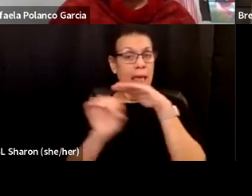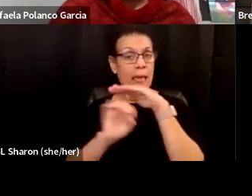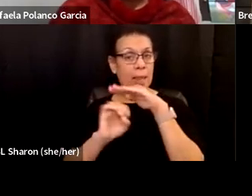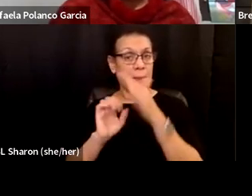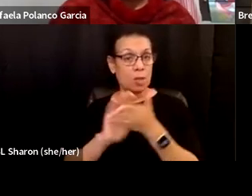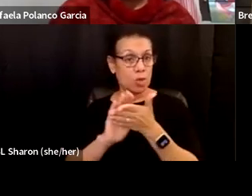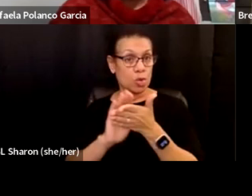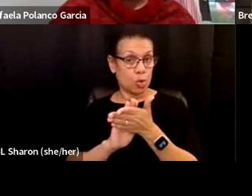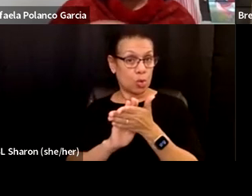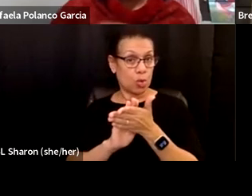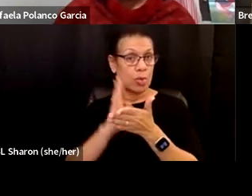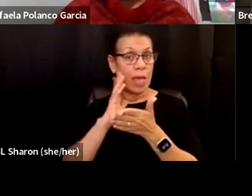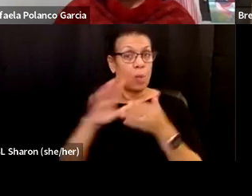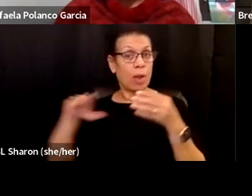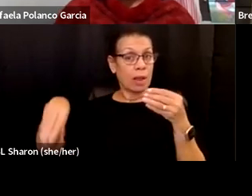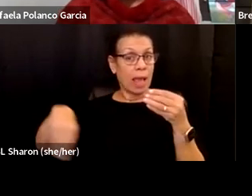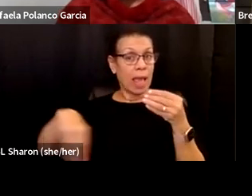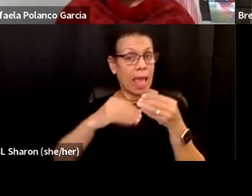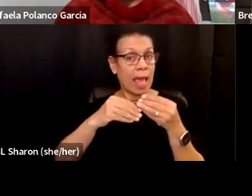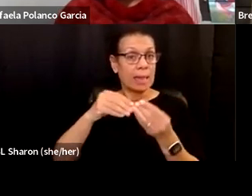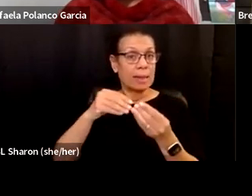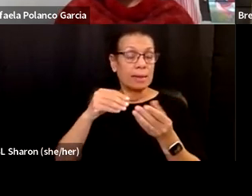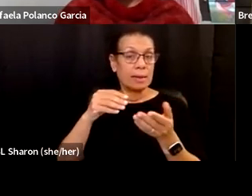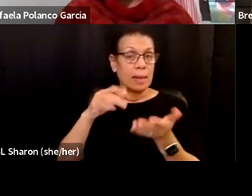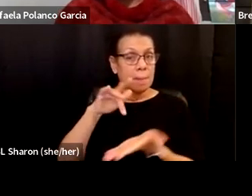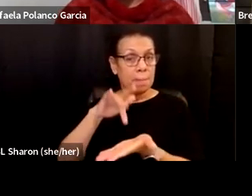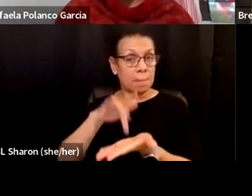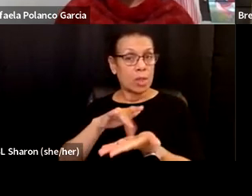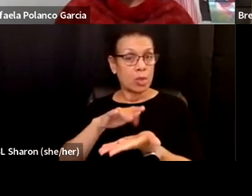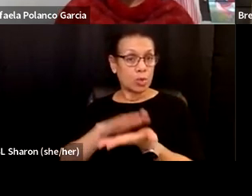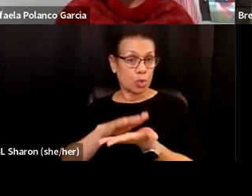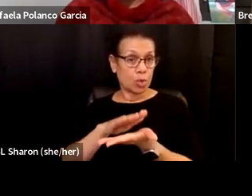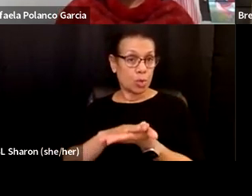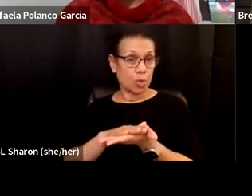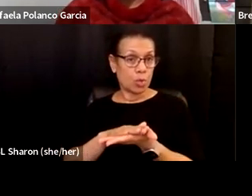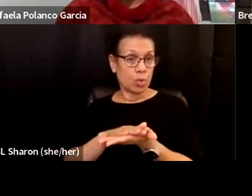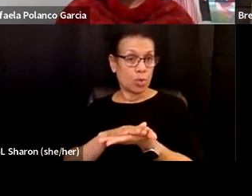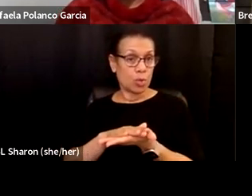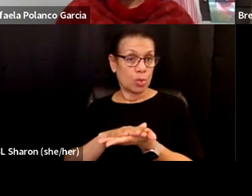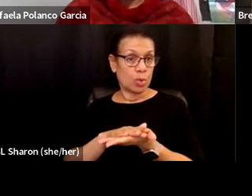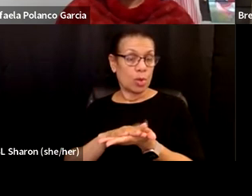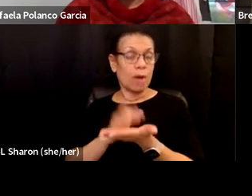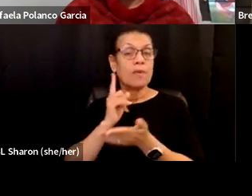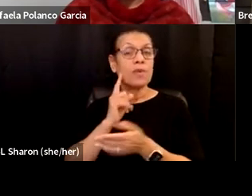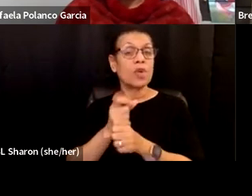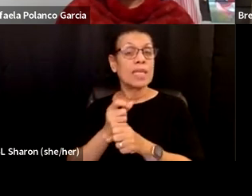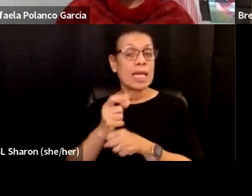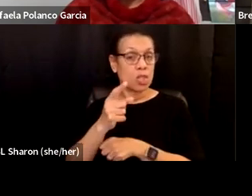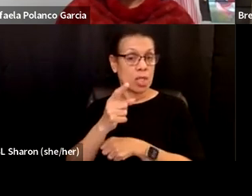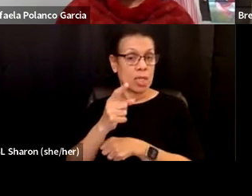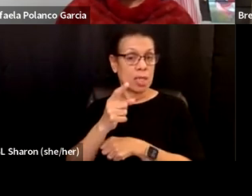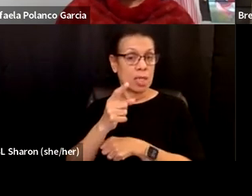are expanding to include middle grade middle school grades um for next year